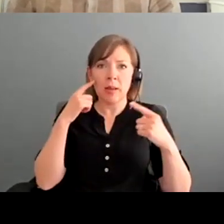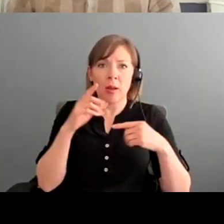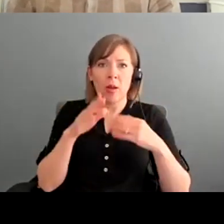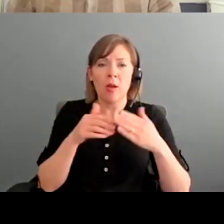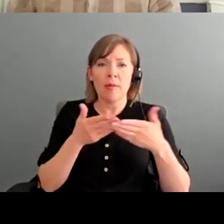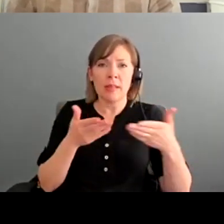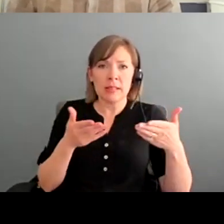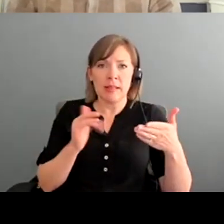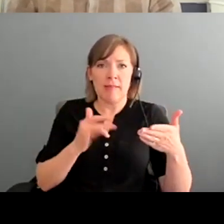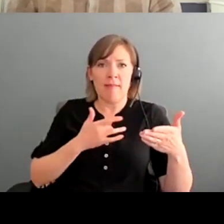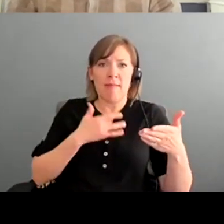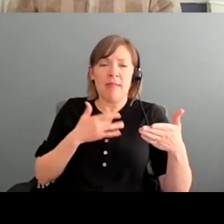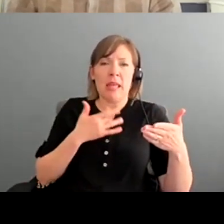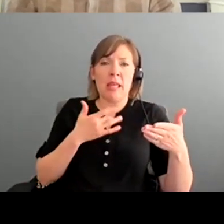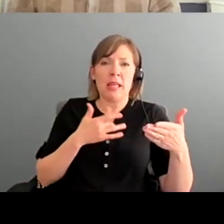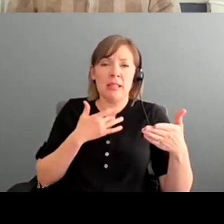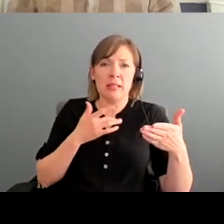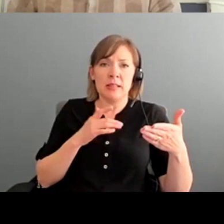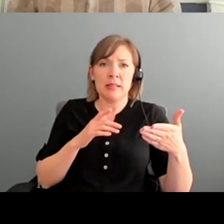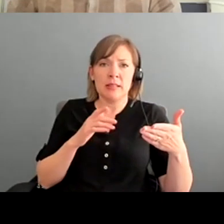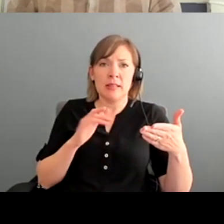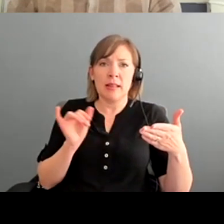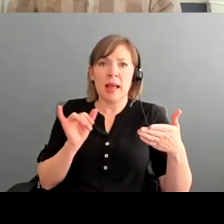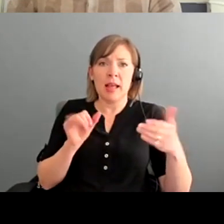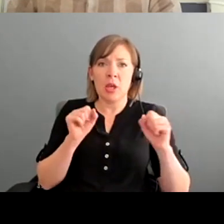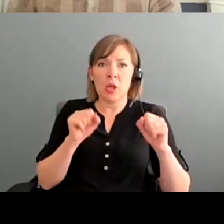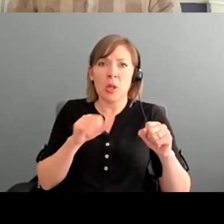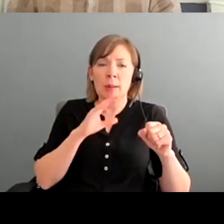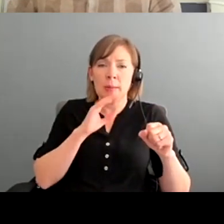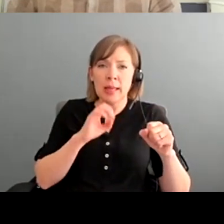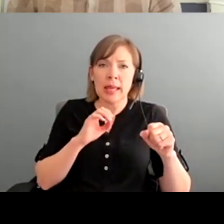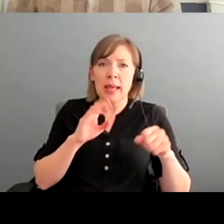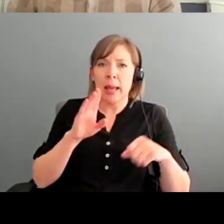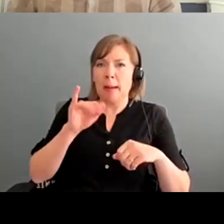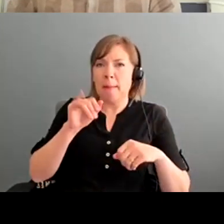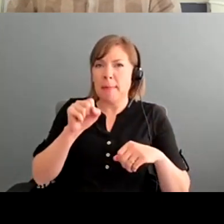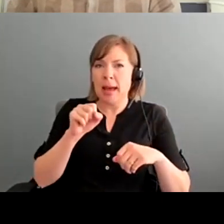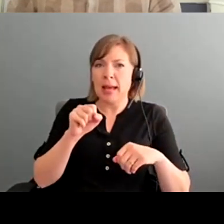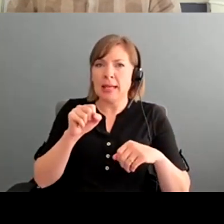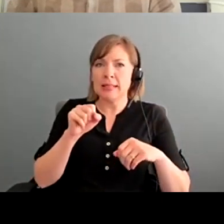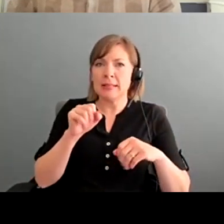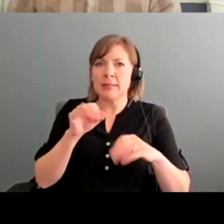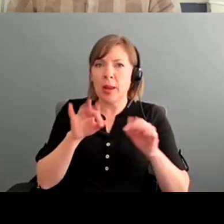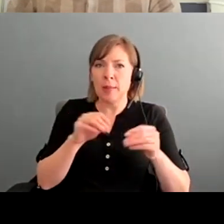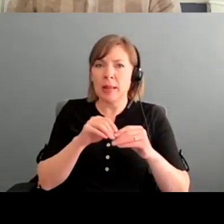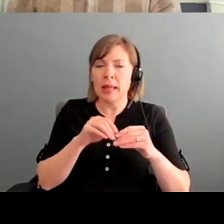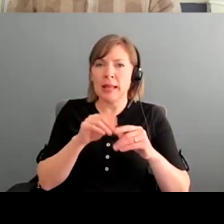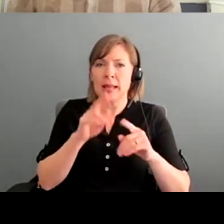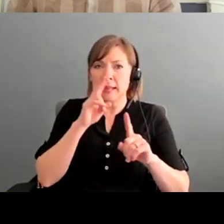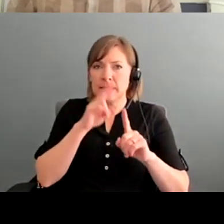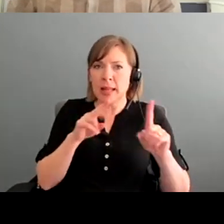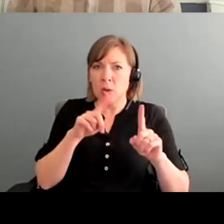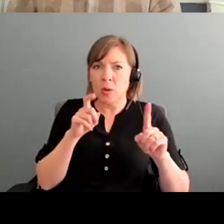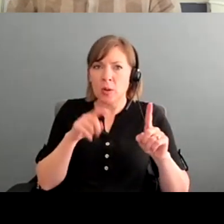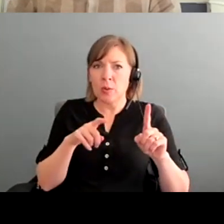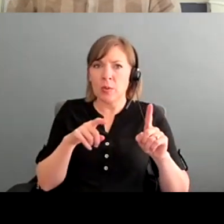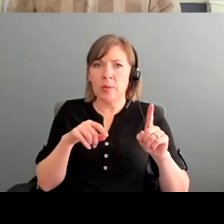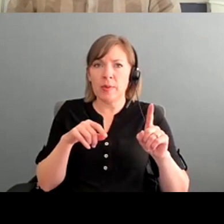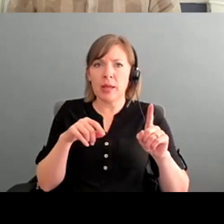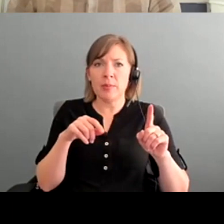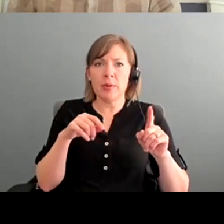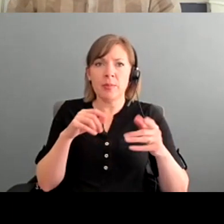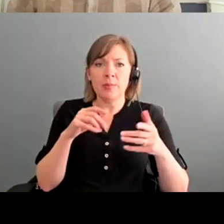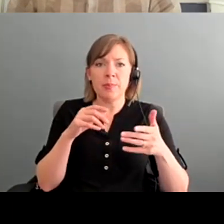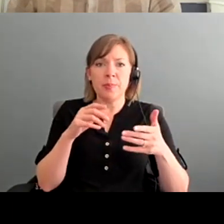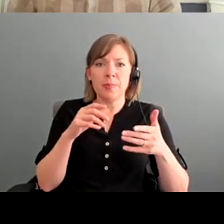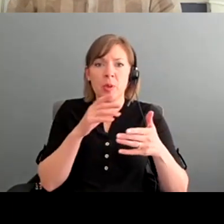questions, it feels like it could be, perhaps there's a certain bias, framed as like an aesthetic question or an aesthetic issue, but